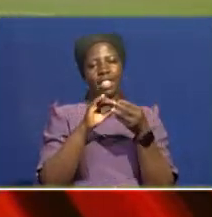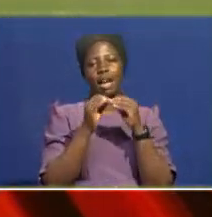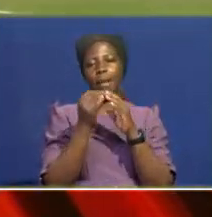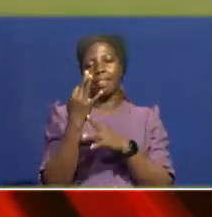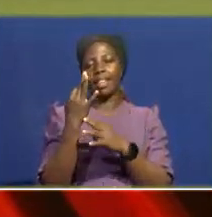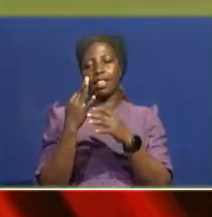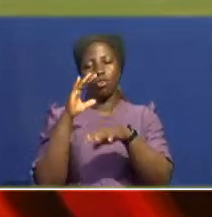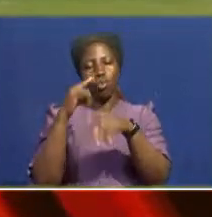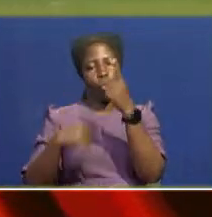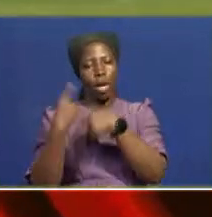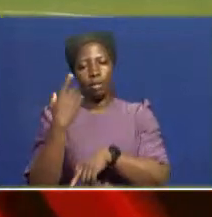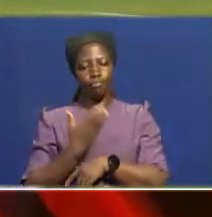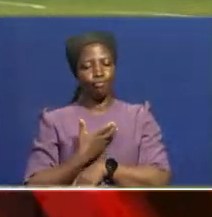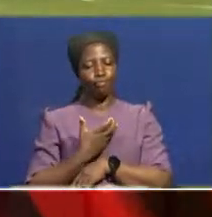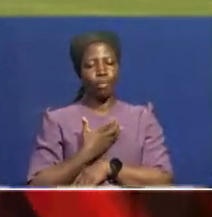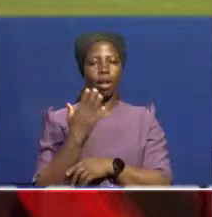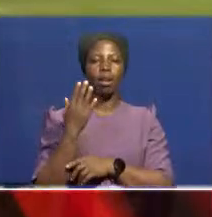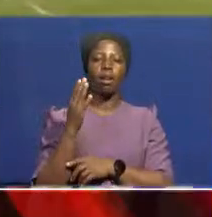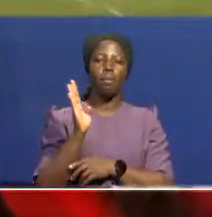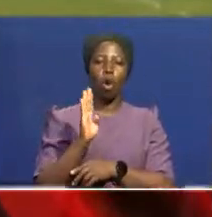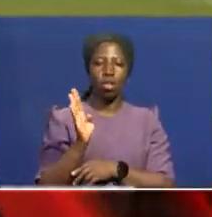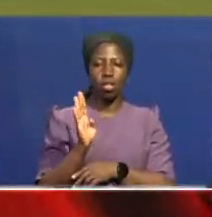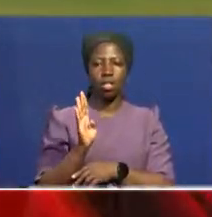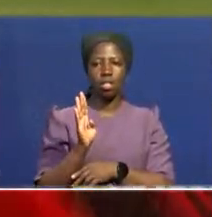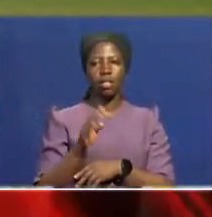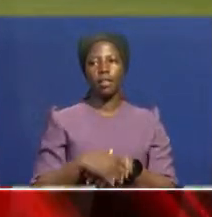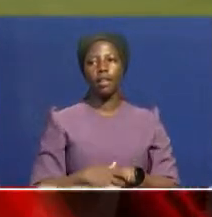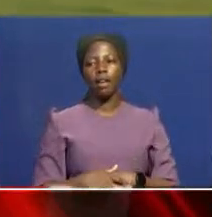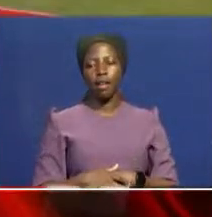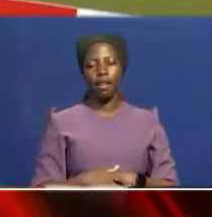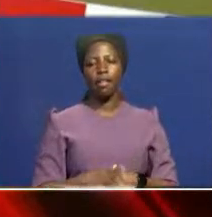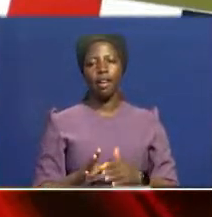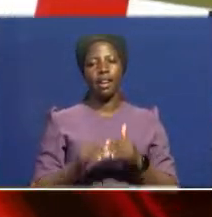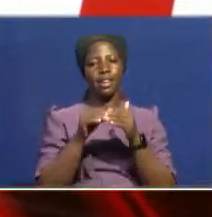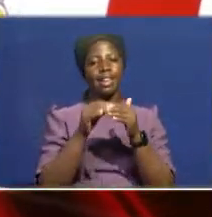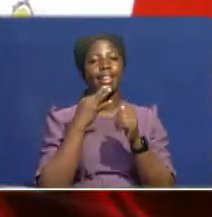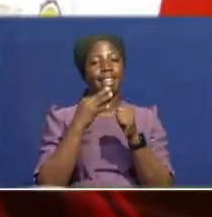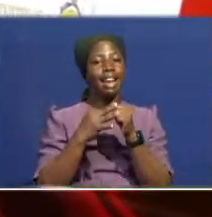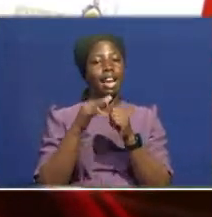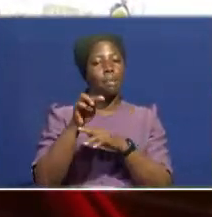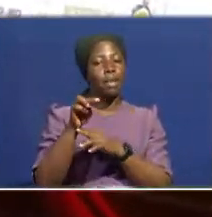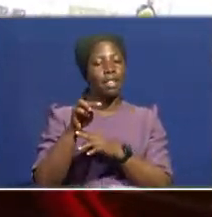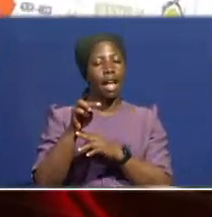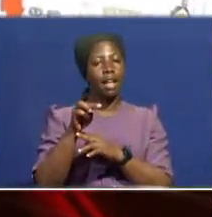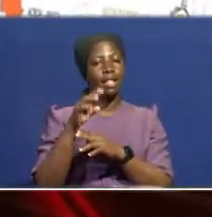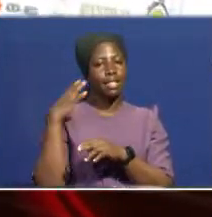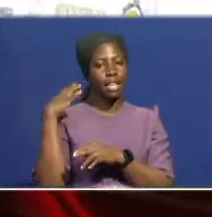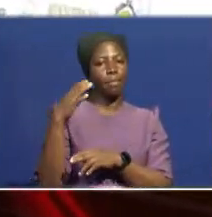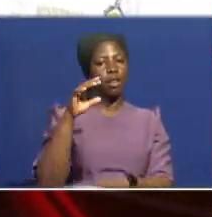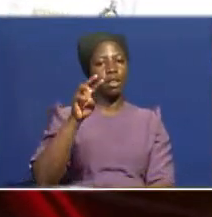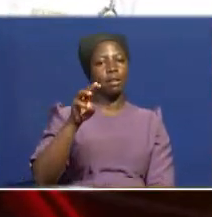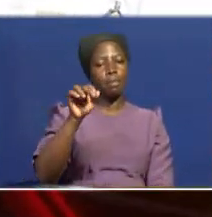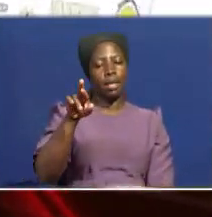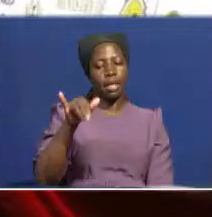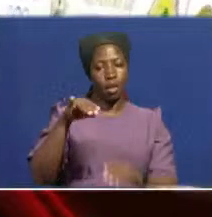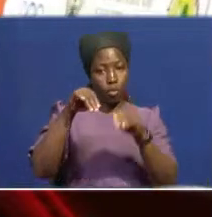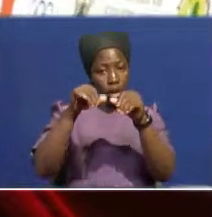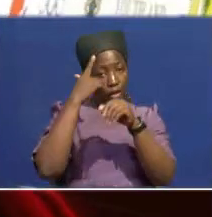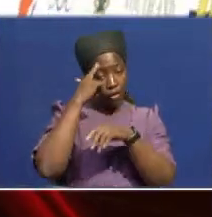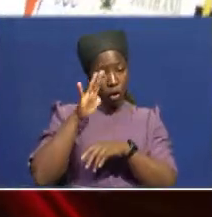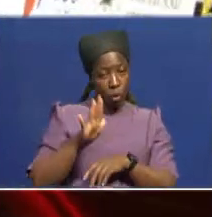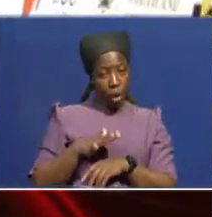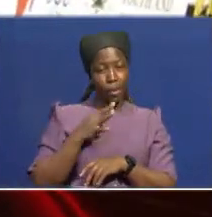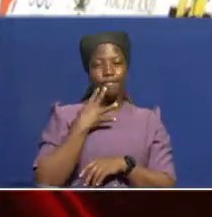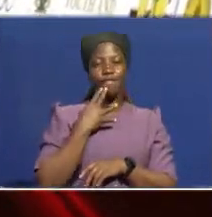Nigeria and Botswana, who won gold and silver respectively. Reigning world 800 meters champion Mary Mora qualified for the women's 400